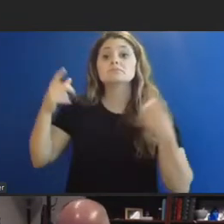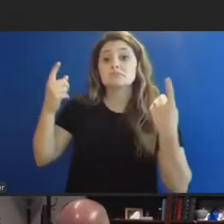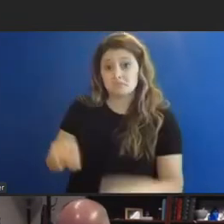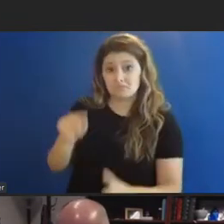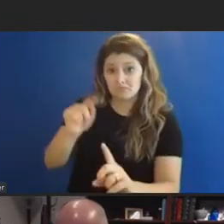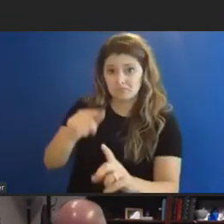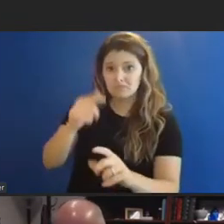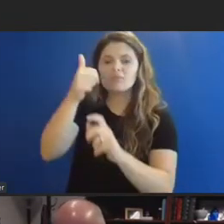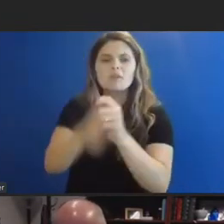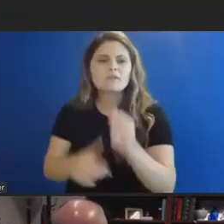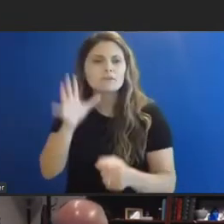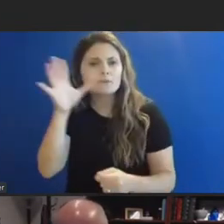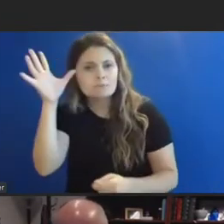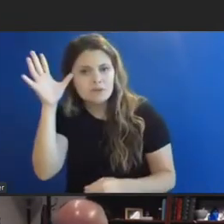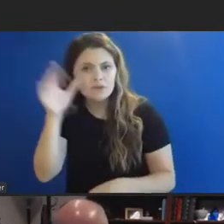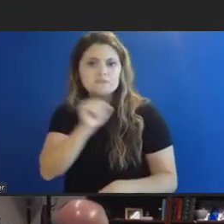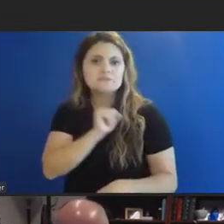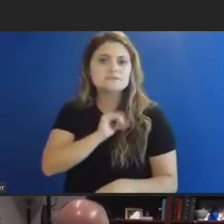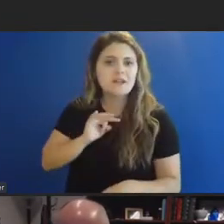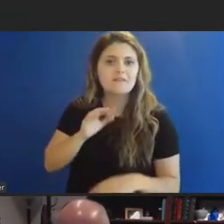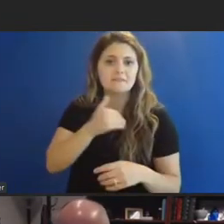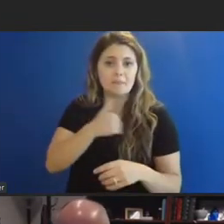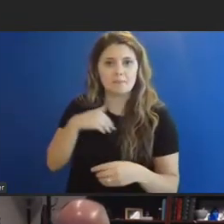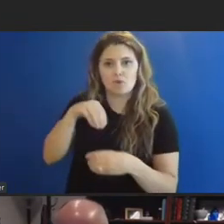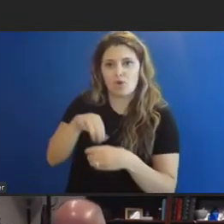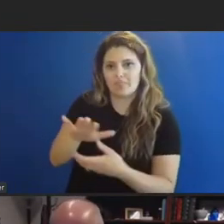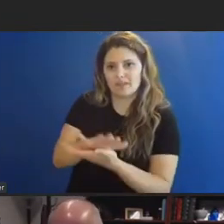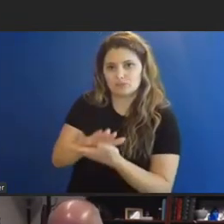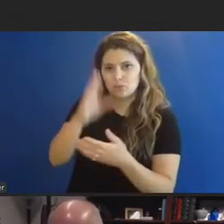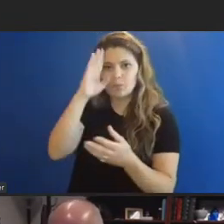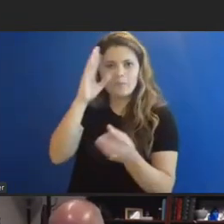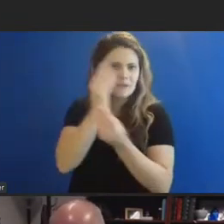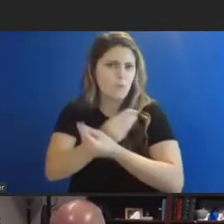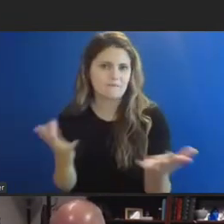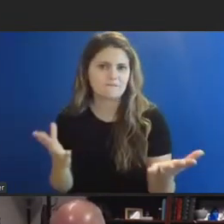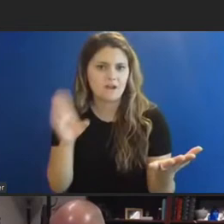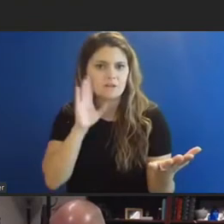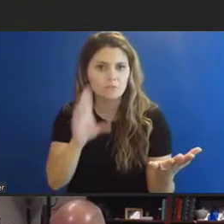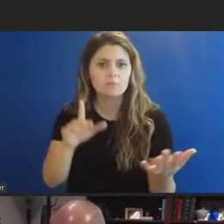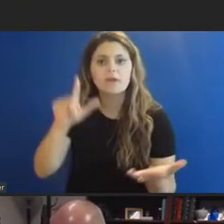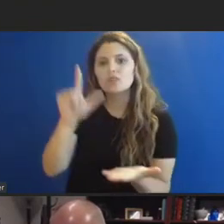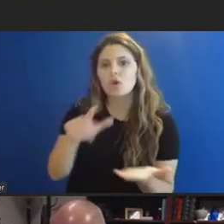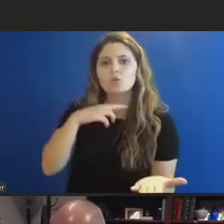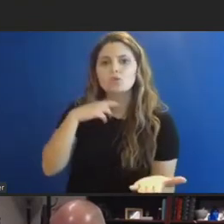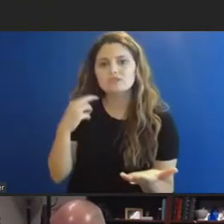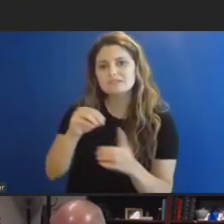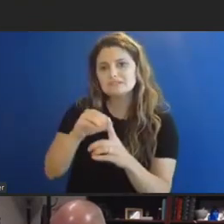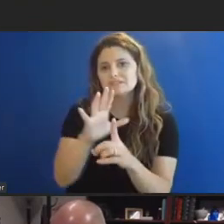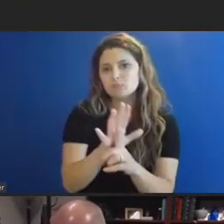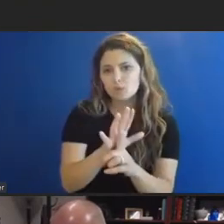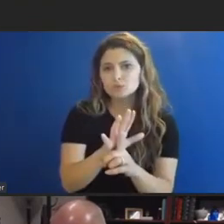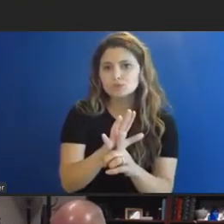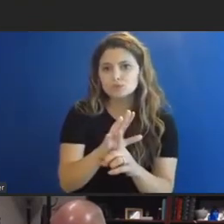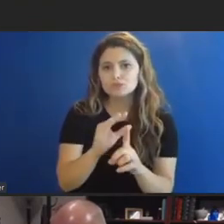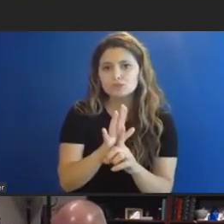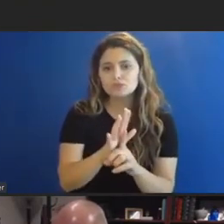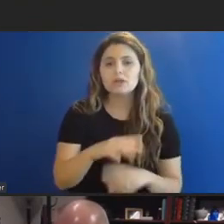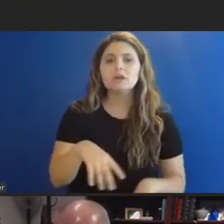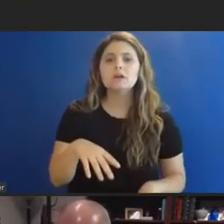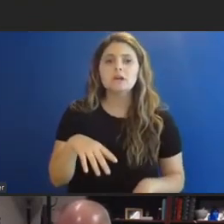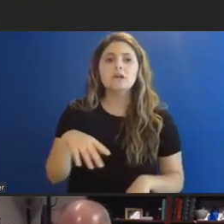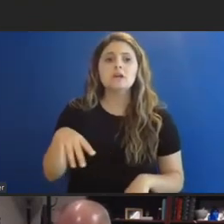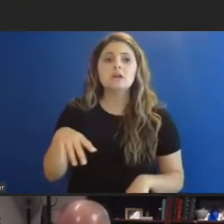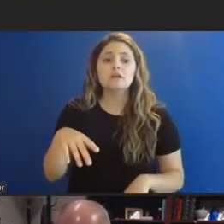every staff member in a campus will be notified of a low risk of exposure. Those students, after